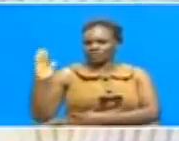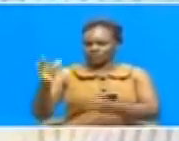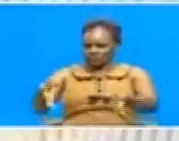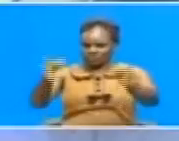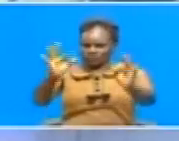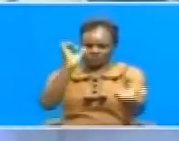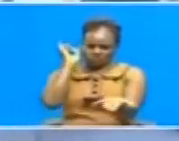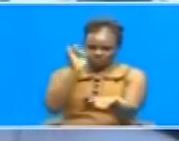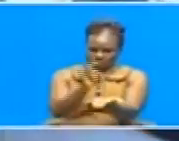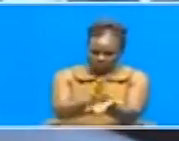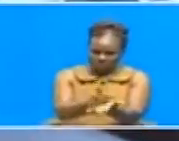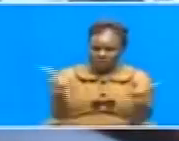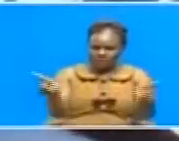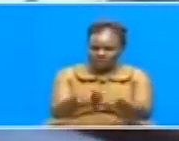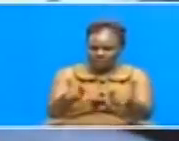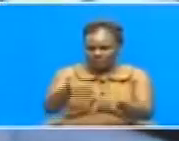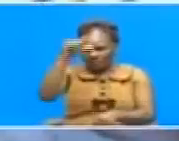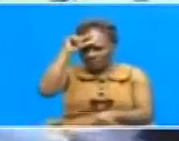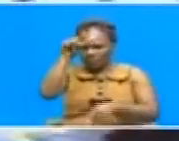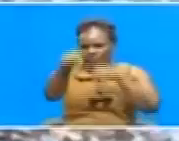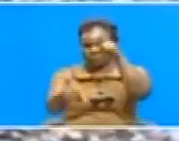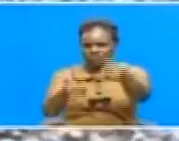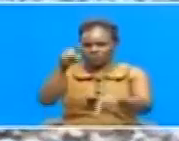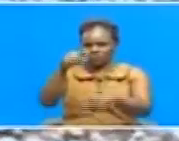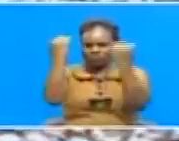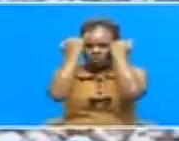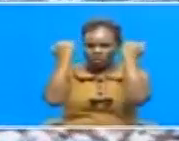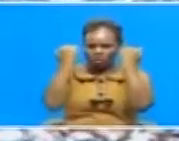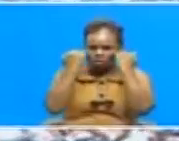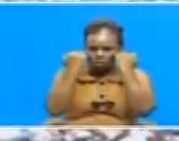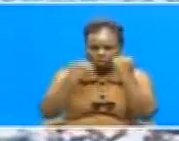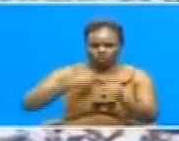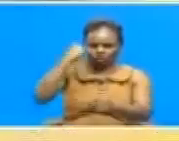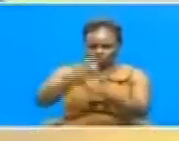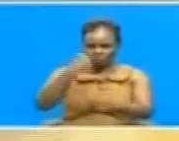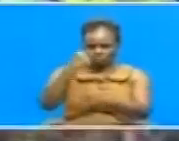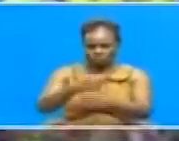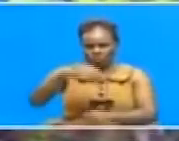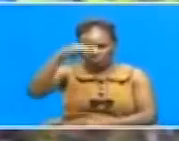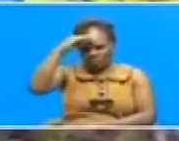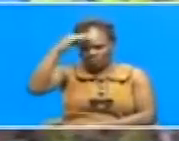officials sacked, even as the government is sued over the crackdown on illicit brews.